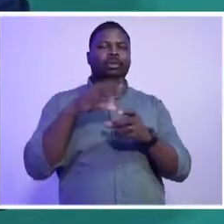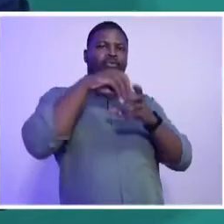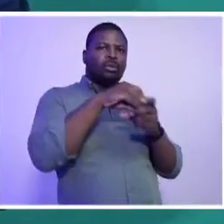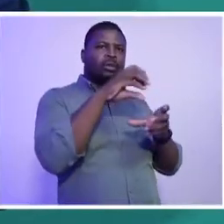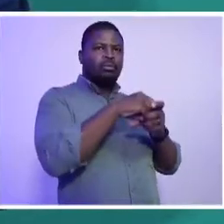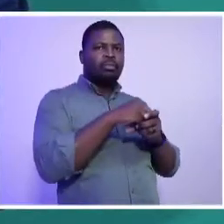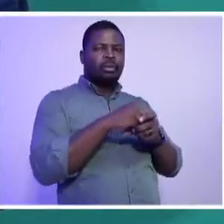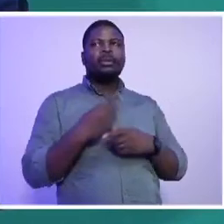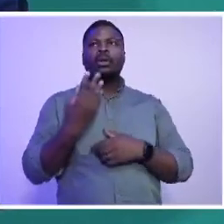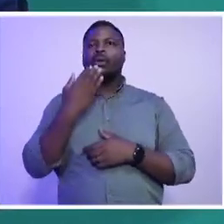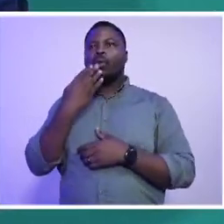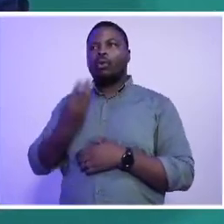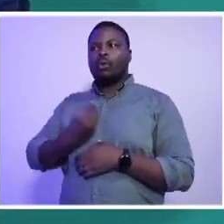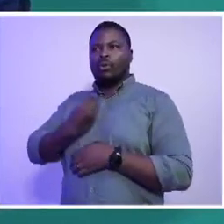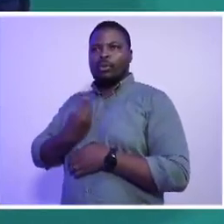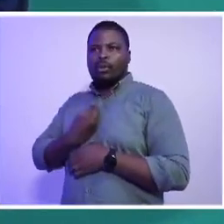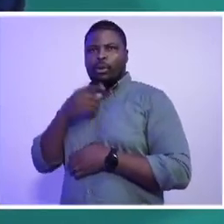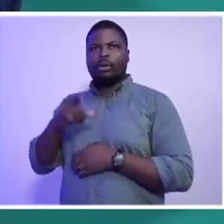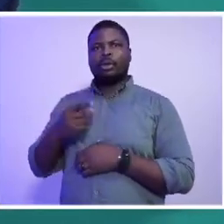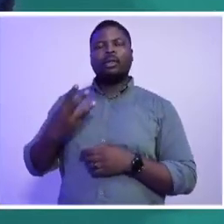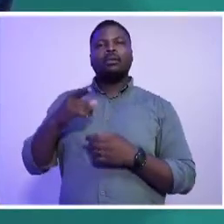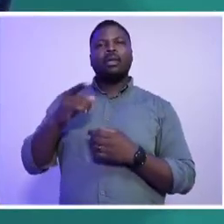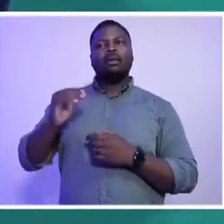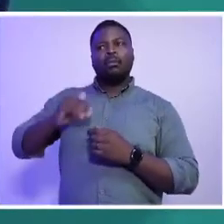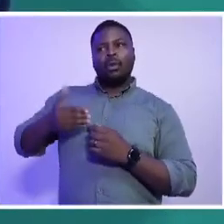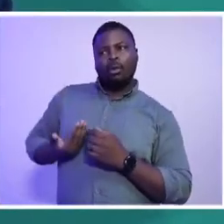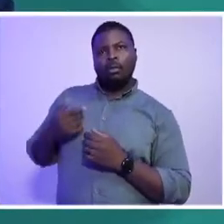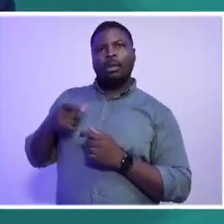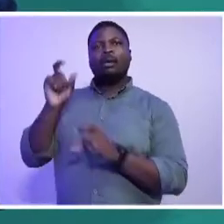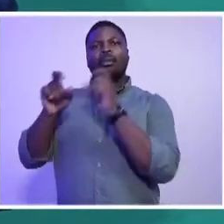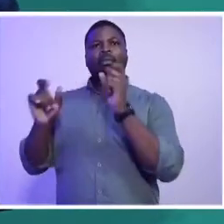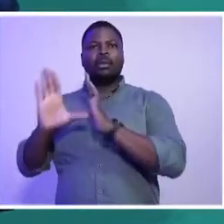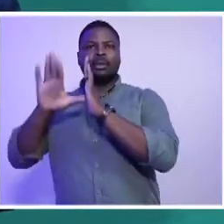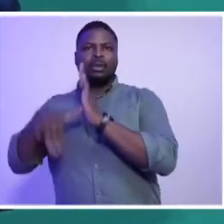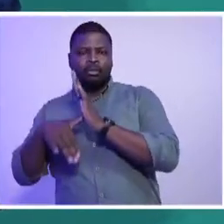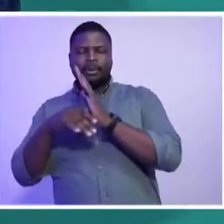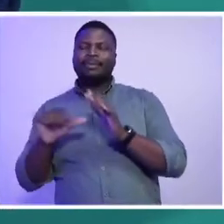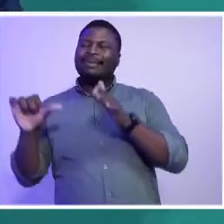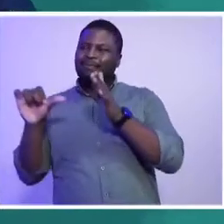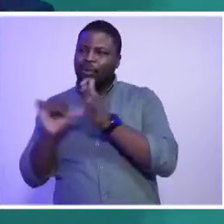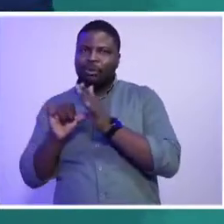Involvement of youth, women, and people with disabilities is therefore going to be key.